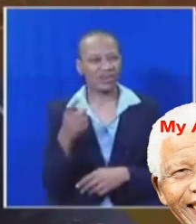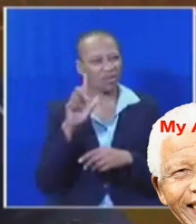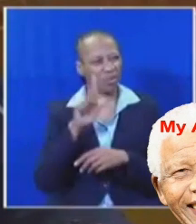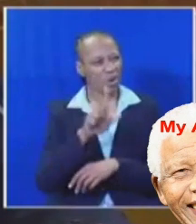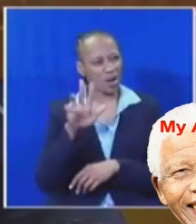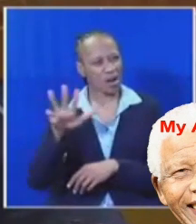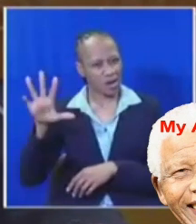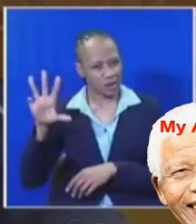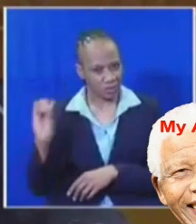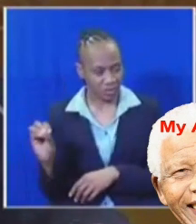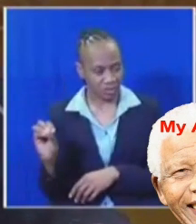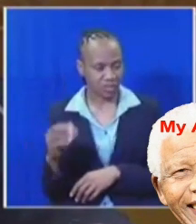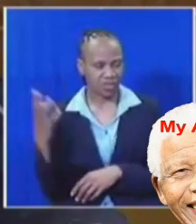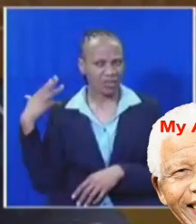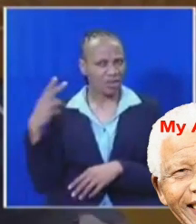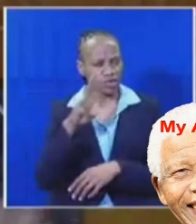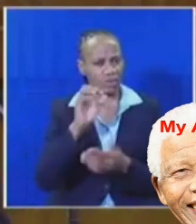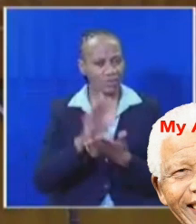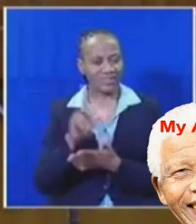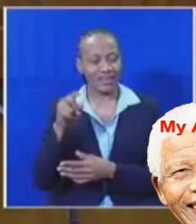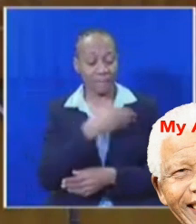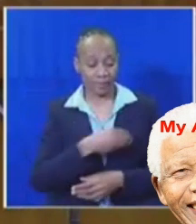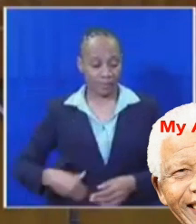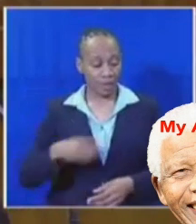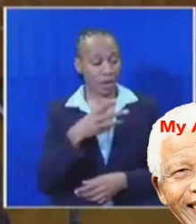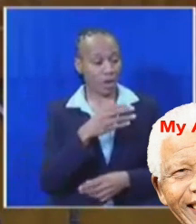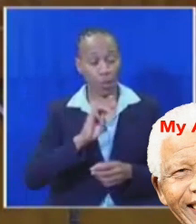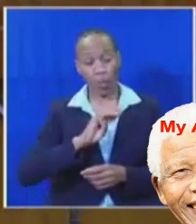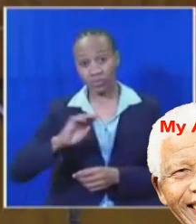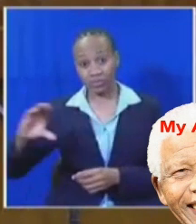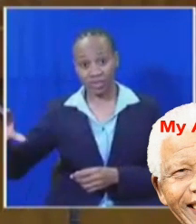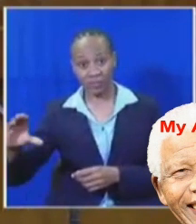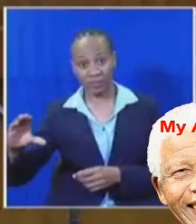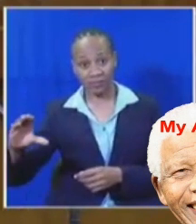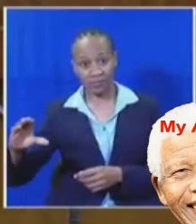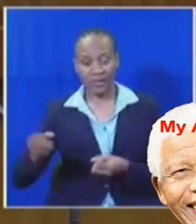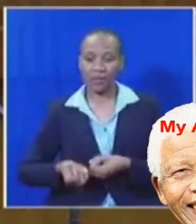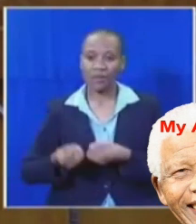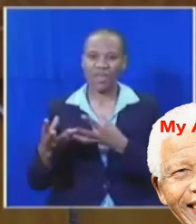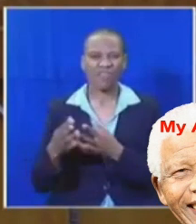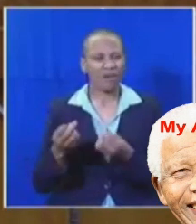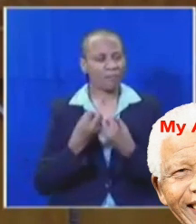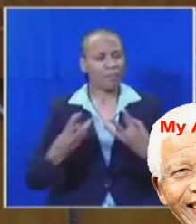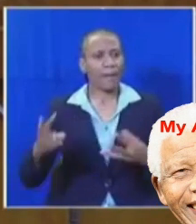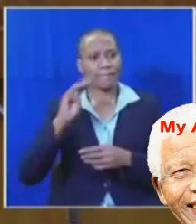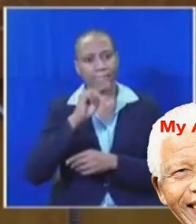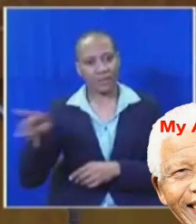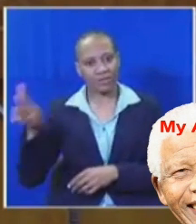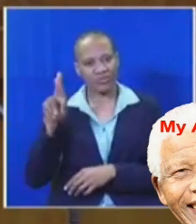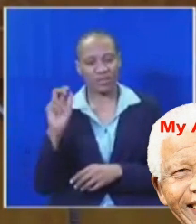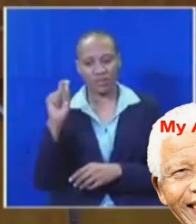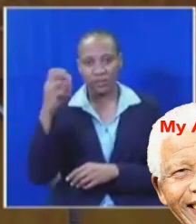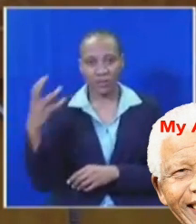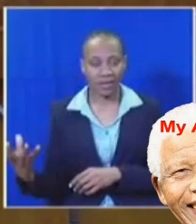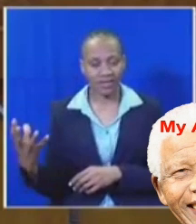1990, in 2011, the Premier of the Western Cape was exposed by awarding a multi-million rand tender